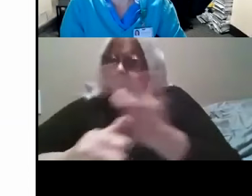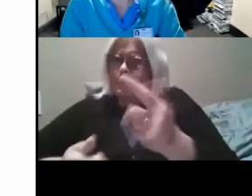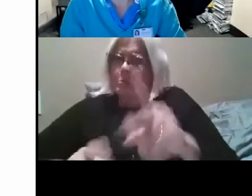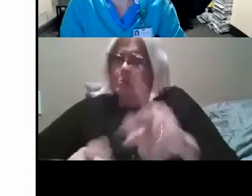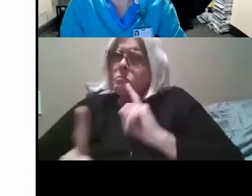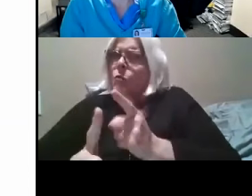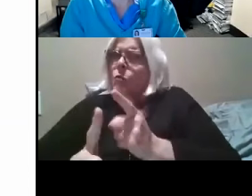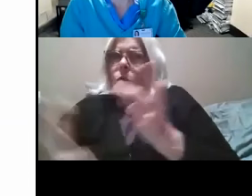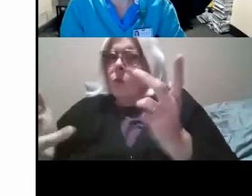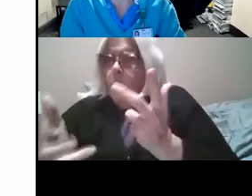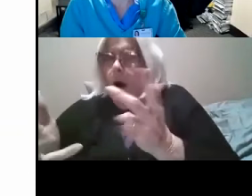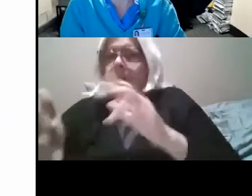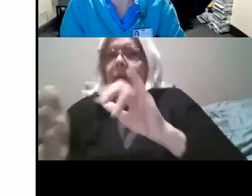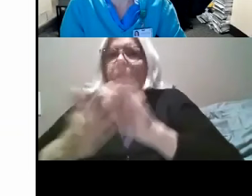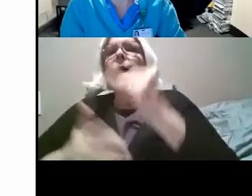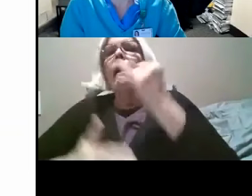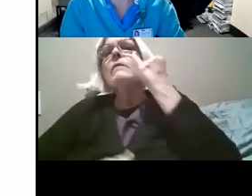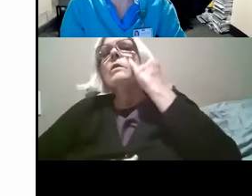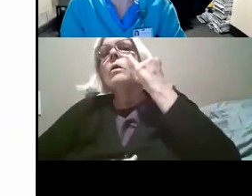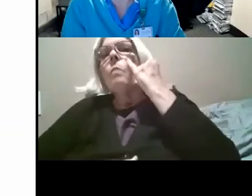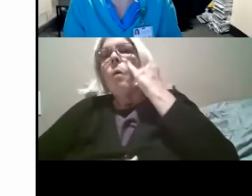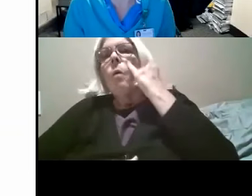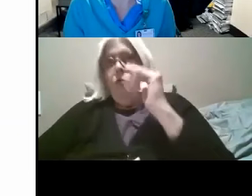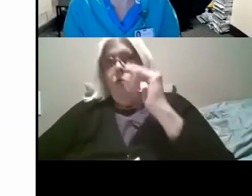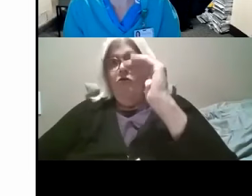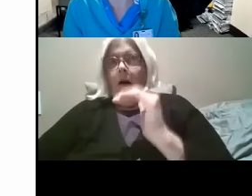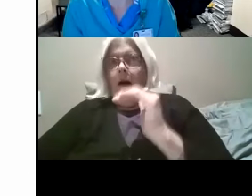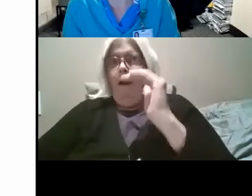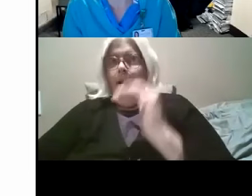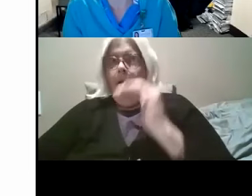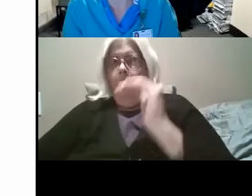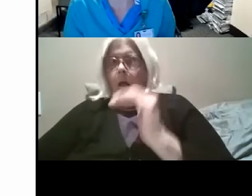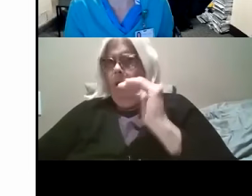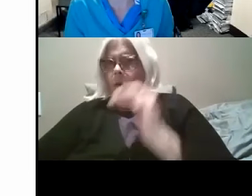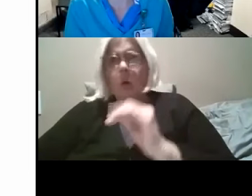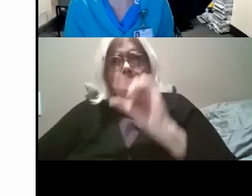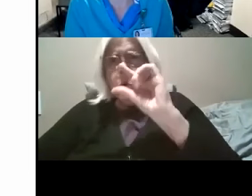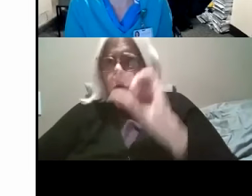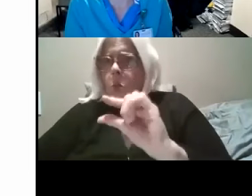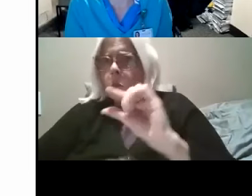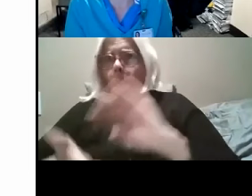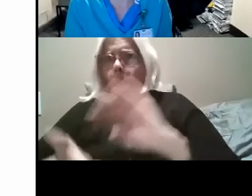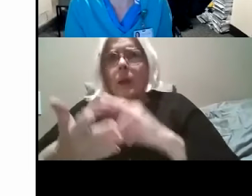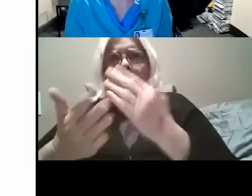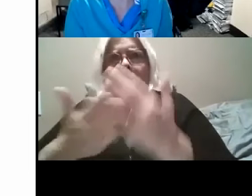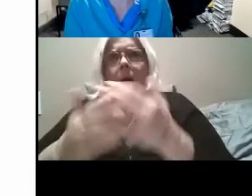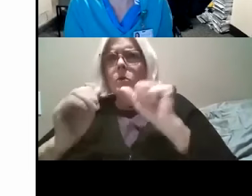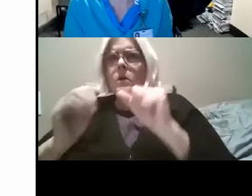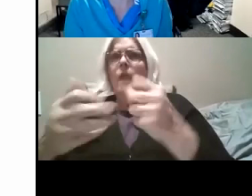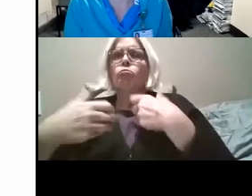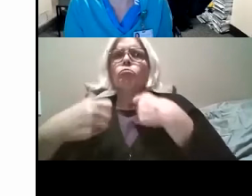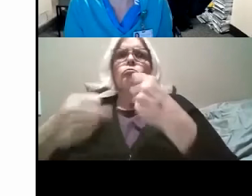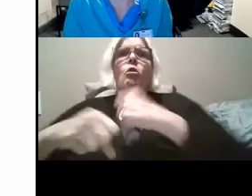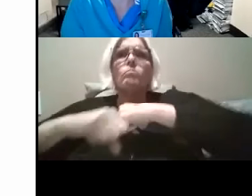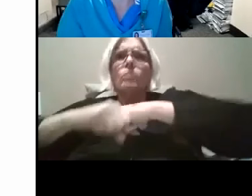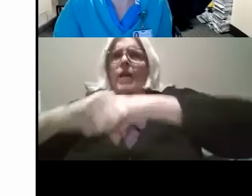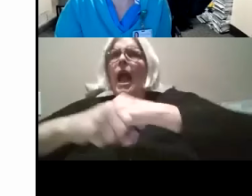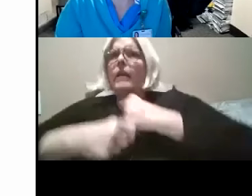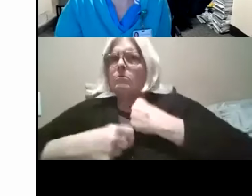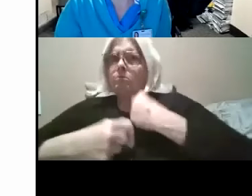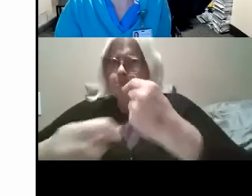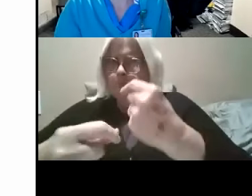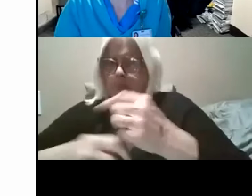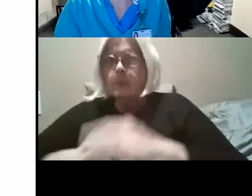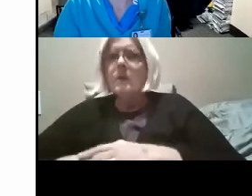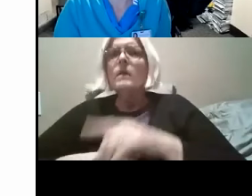smaller dose in these kids. And from this phase 1 of this dose finding study, know that they can mount that appropriate immune